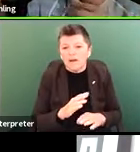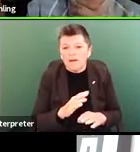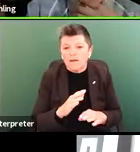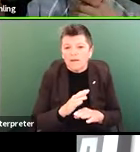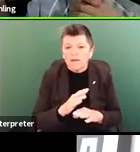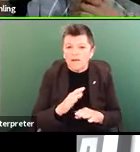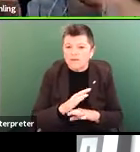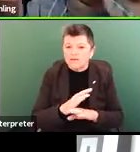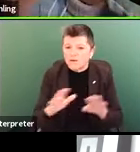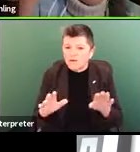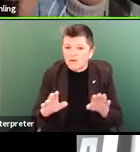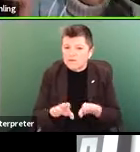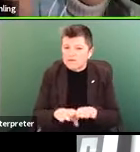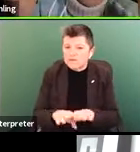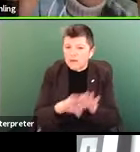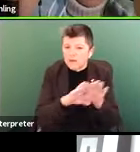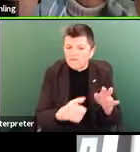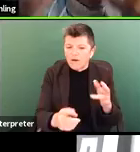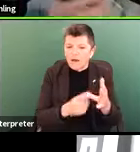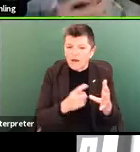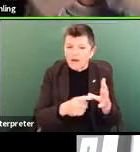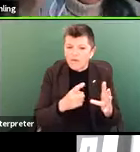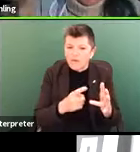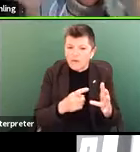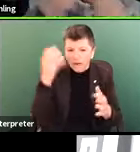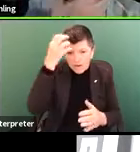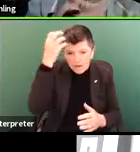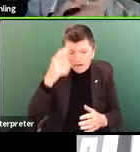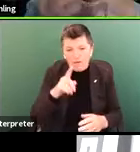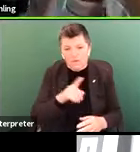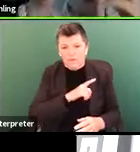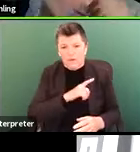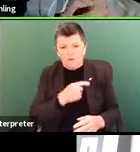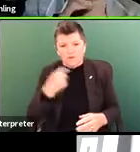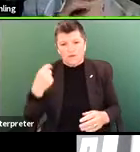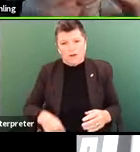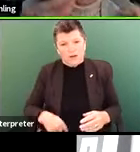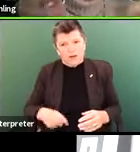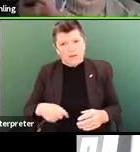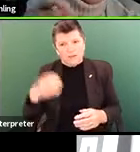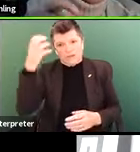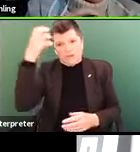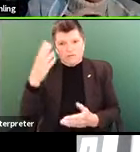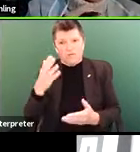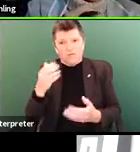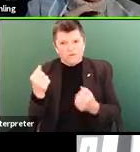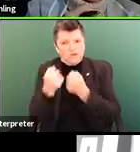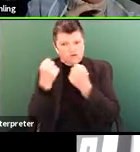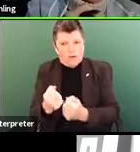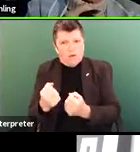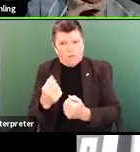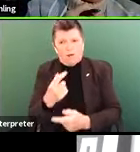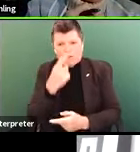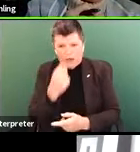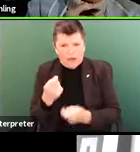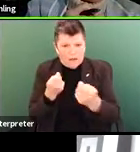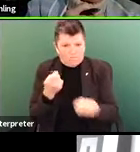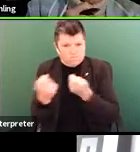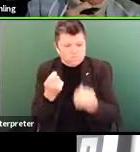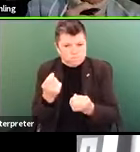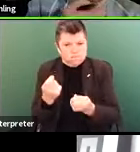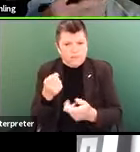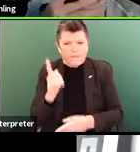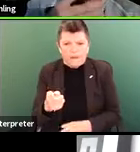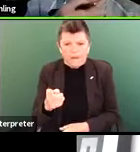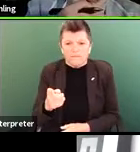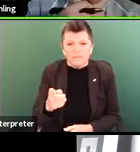other countries because the Chinese government is very strong. They can do that and